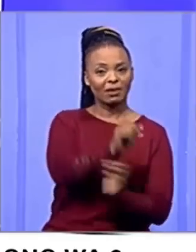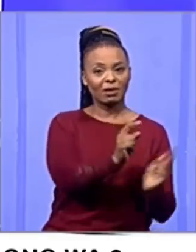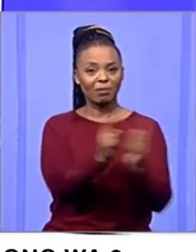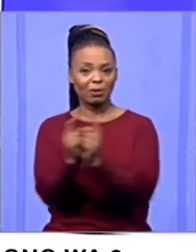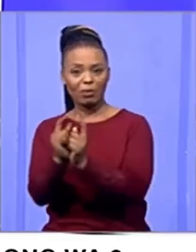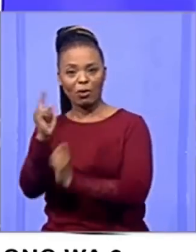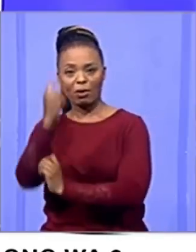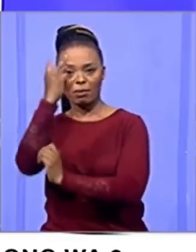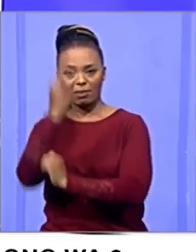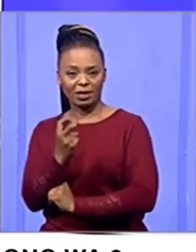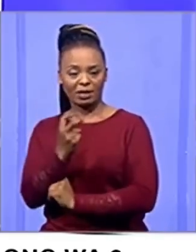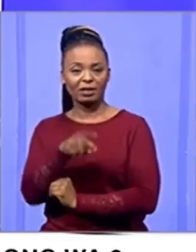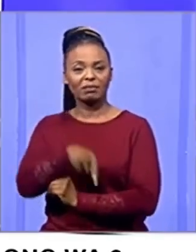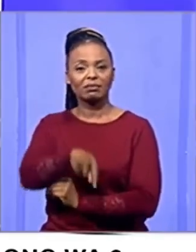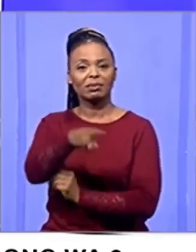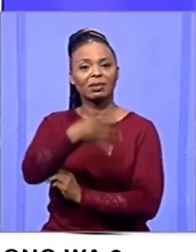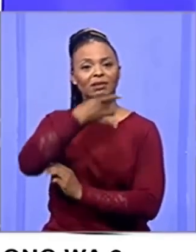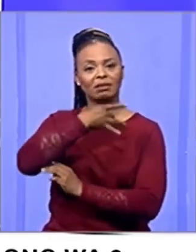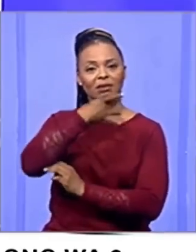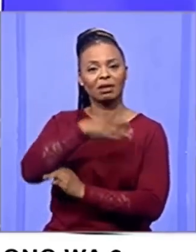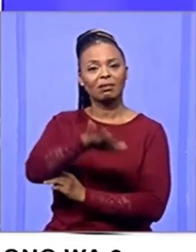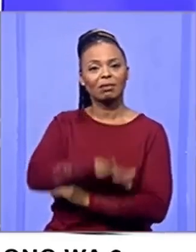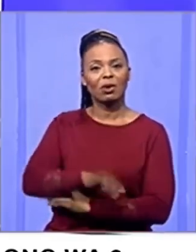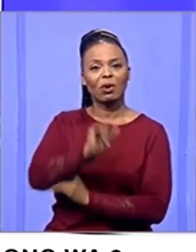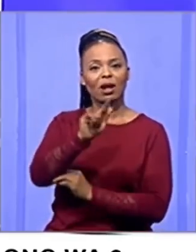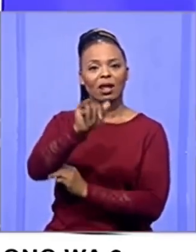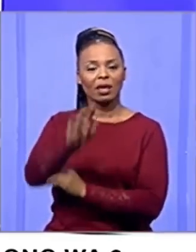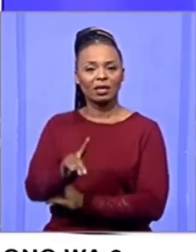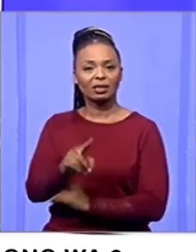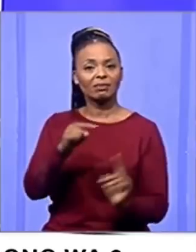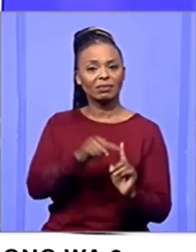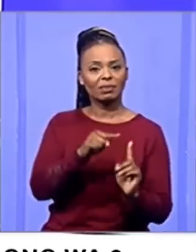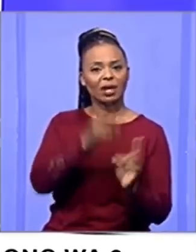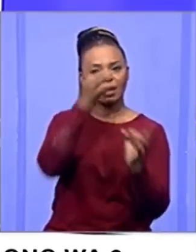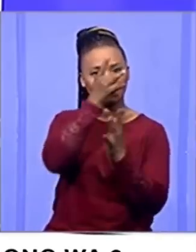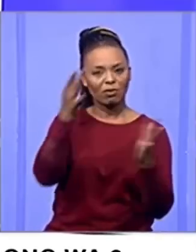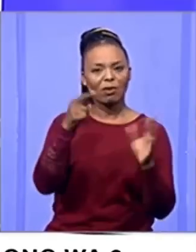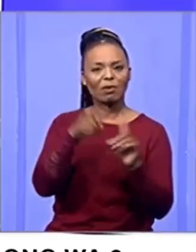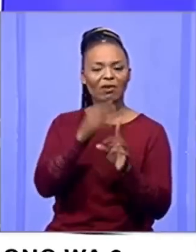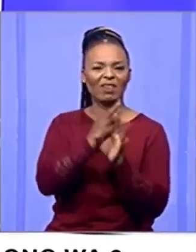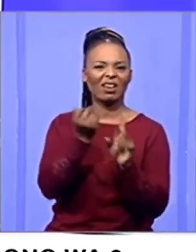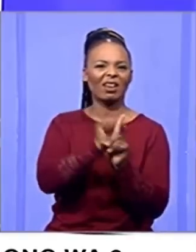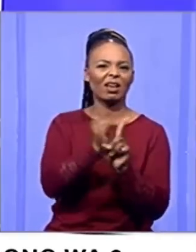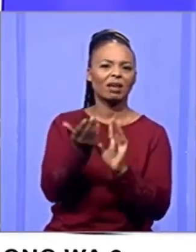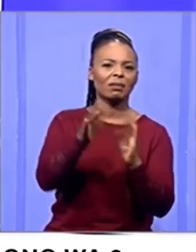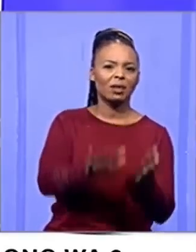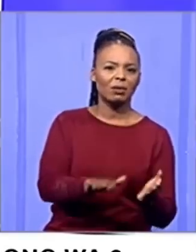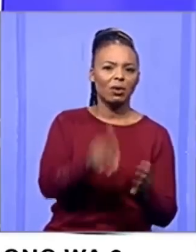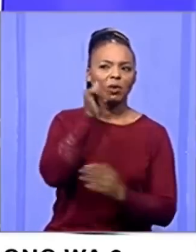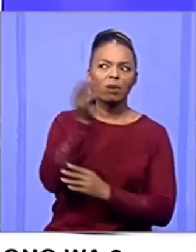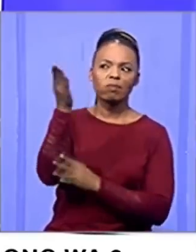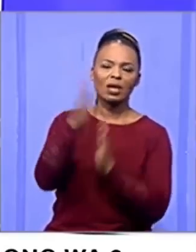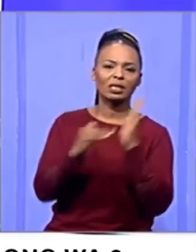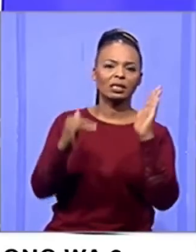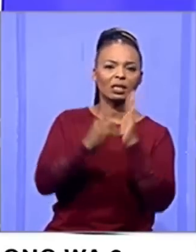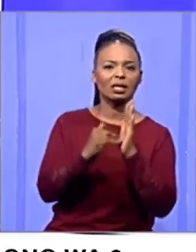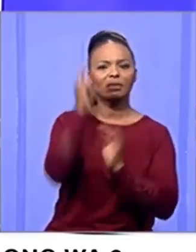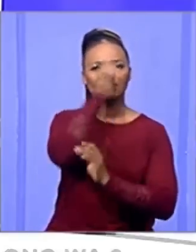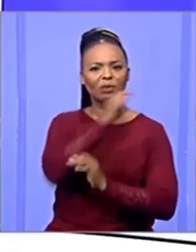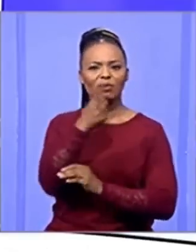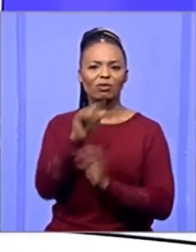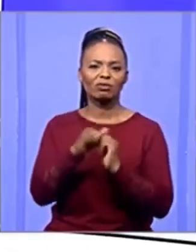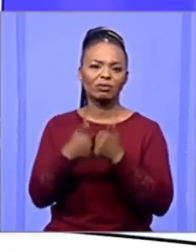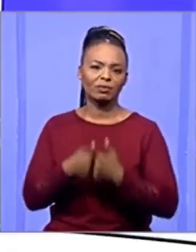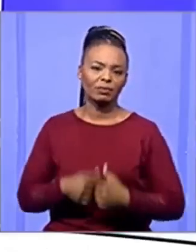bapala le All Blacks ka Moqebelo Auckland. Elizabeth o ile a tsebiswa ka go hlokala hantatai nakong eo a ntseng a le New Zealand ho itukisetsa papadi